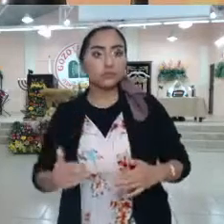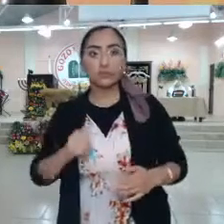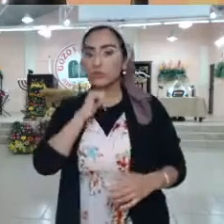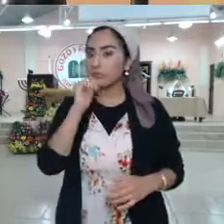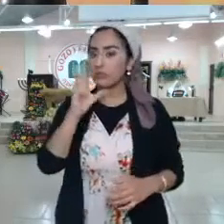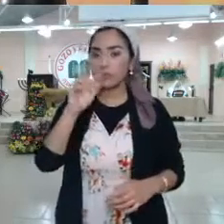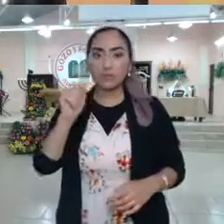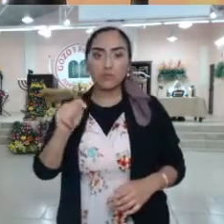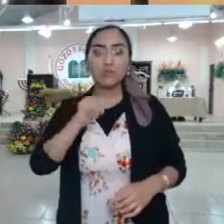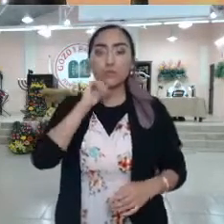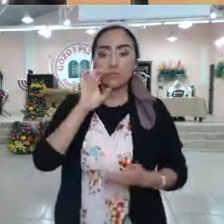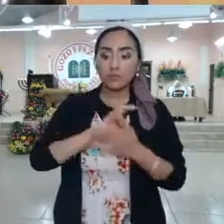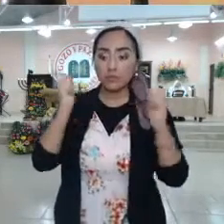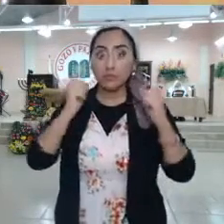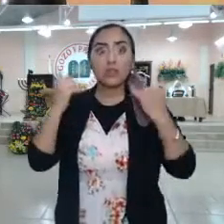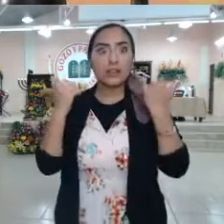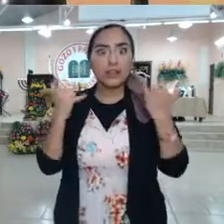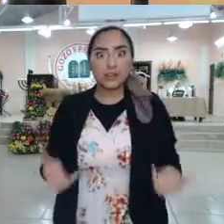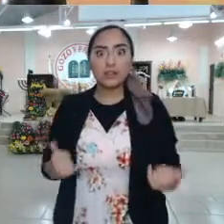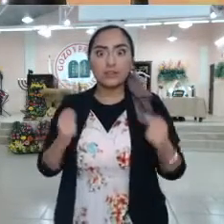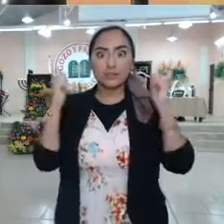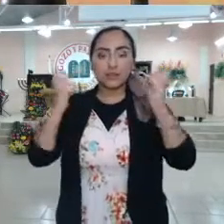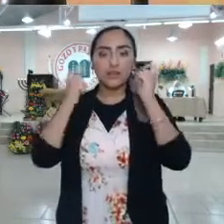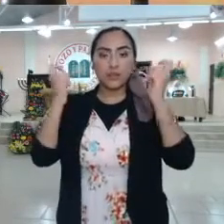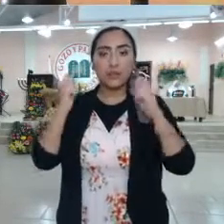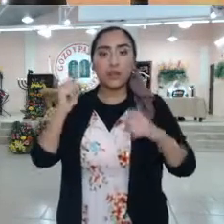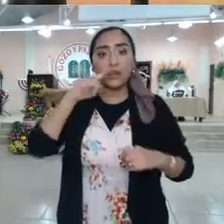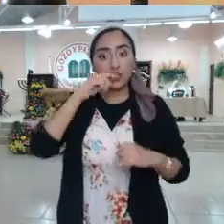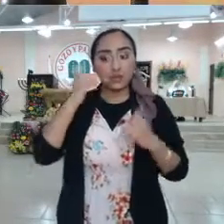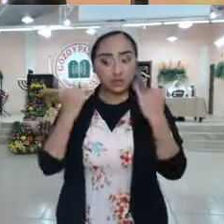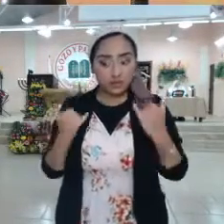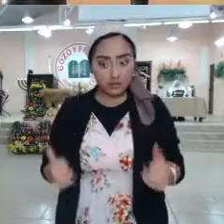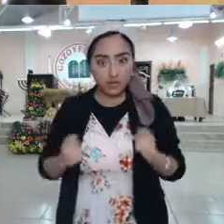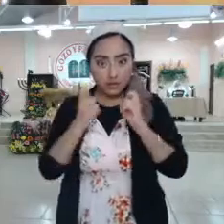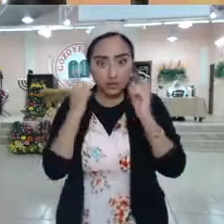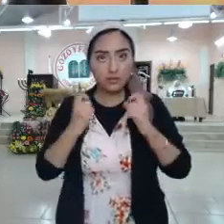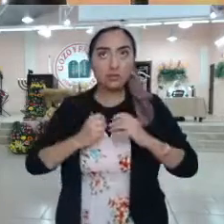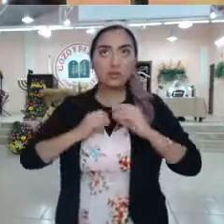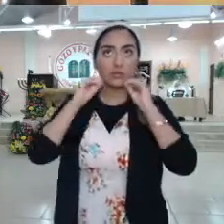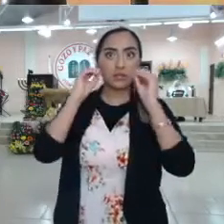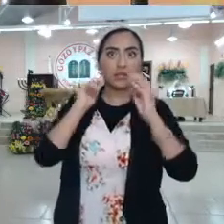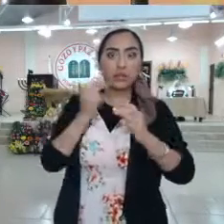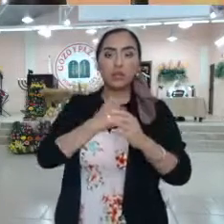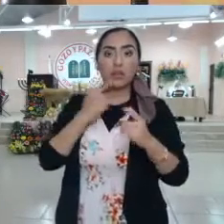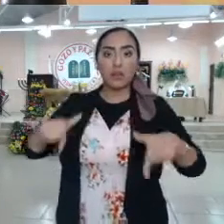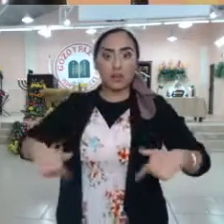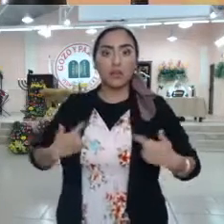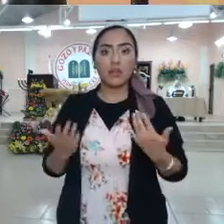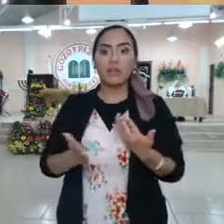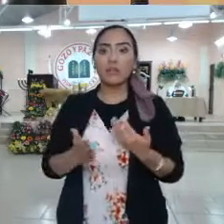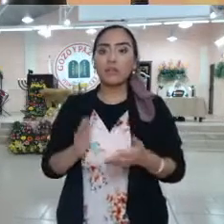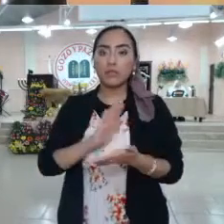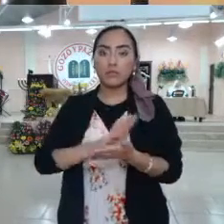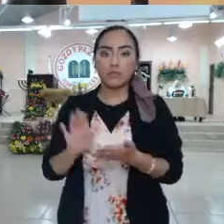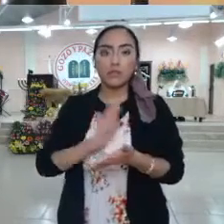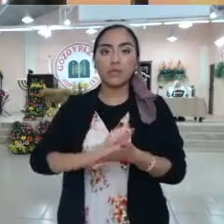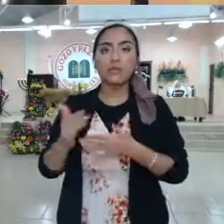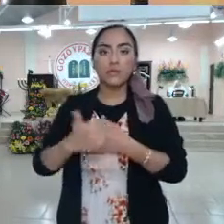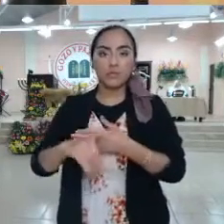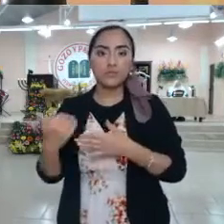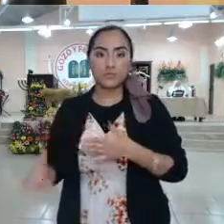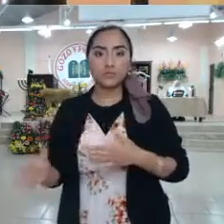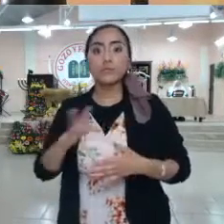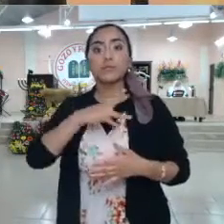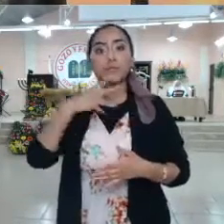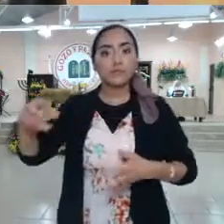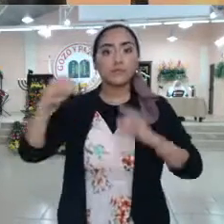not. Sukkot, no After de this Shavuot, es feast, esta not after fiesta. Sukkot nor after Shabbat, Porque en it's esta during this fiesta nos feast, because enseña in el this Eterno feast the vivir Eternal como pan Father sin. taught us to live as Y